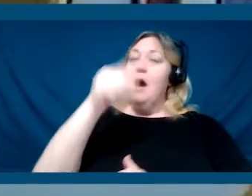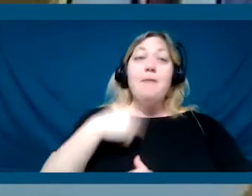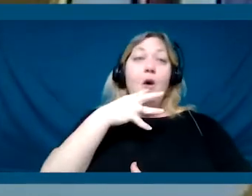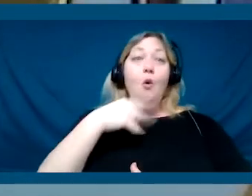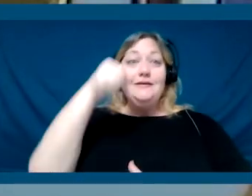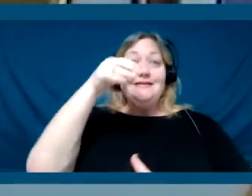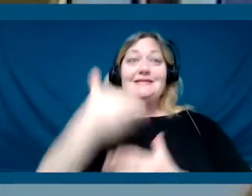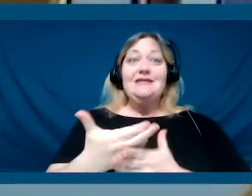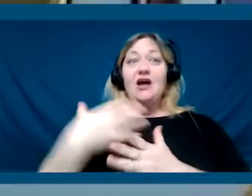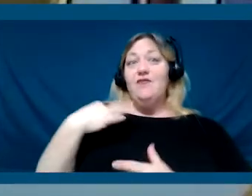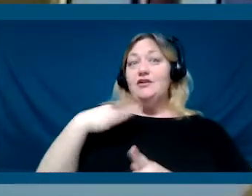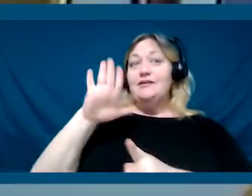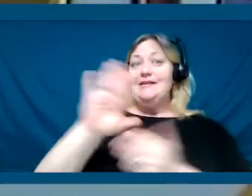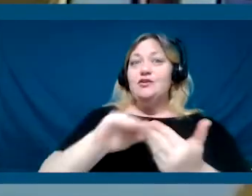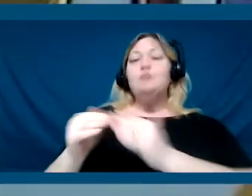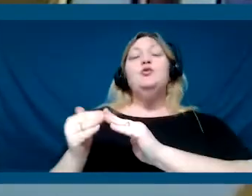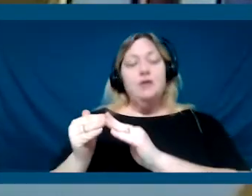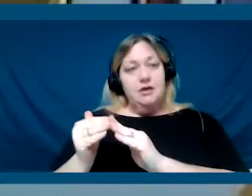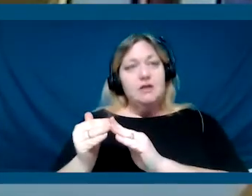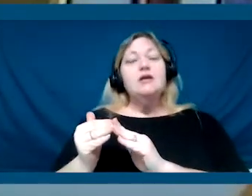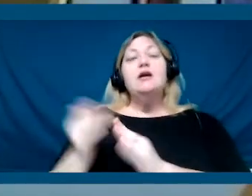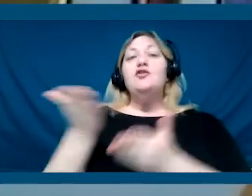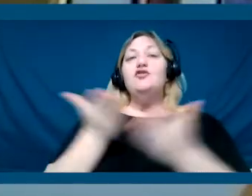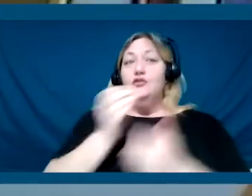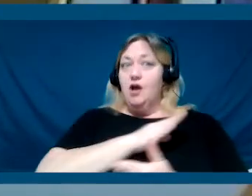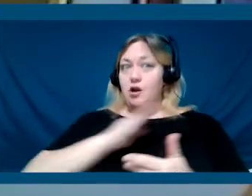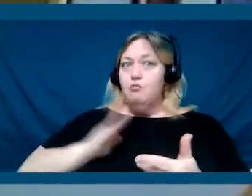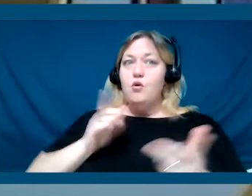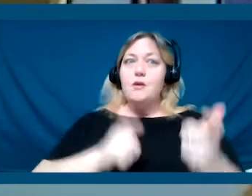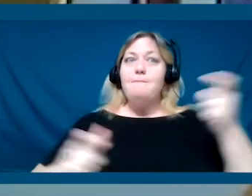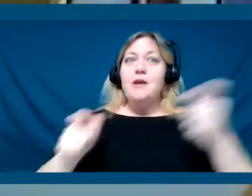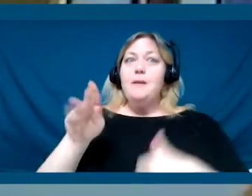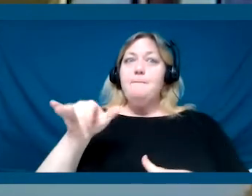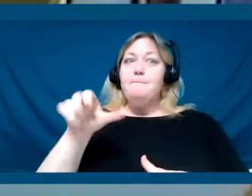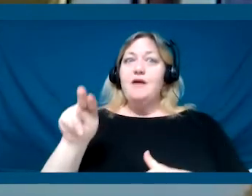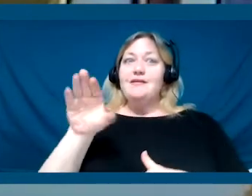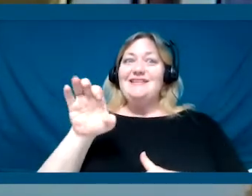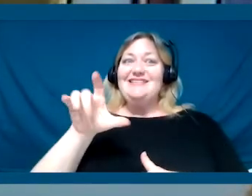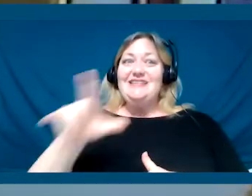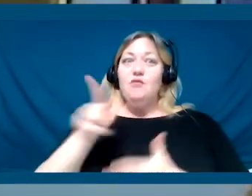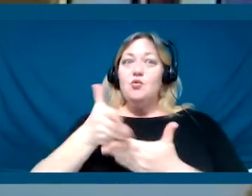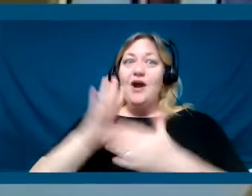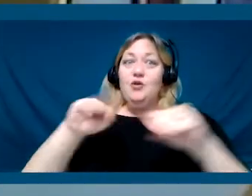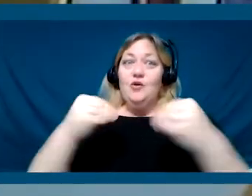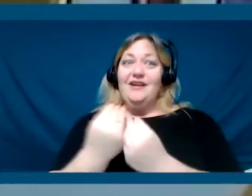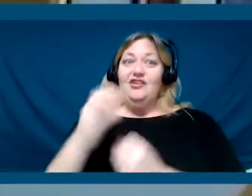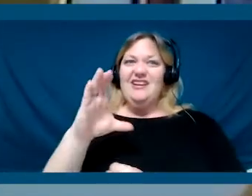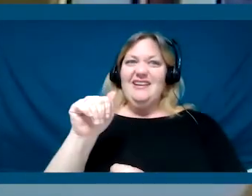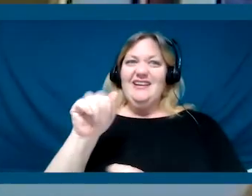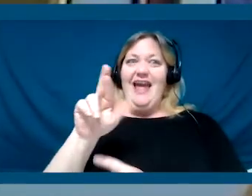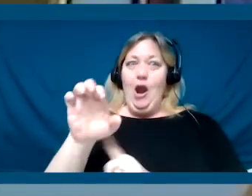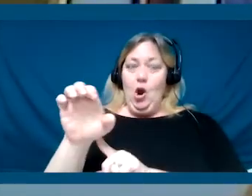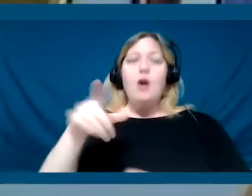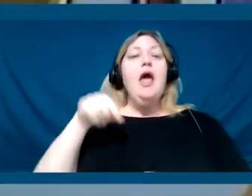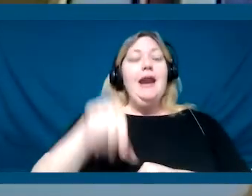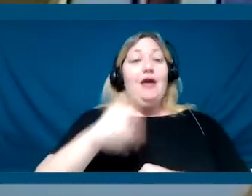son volunteers in his community, serves on the board of the biggest Muslim civil rights organization, CARE, and has